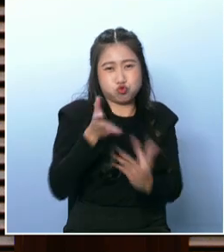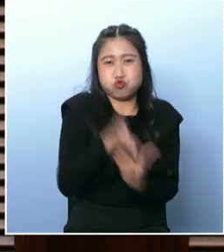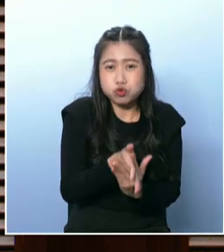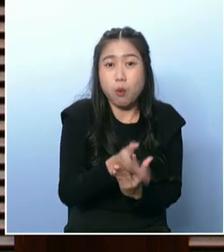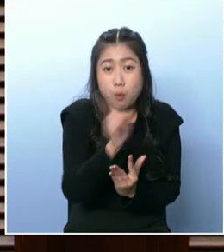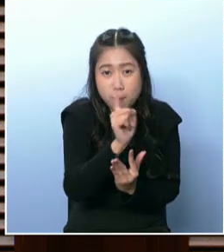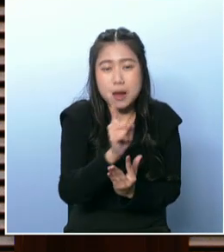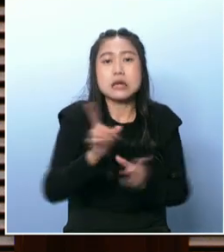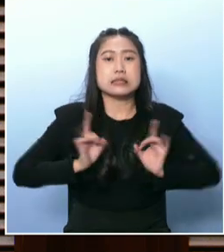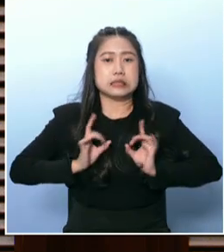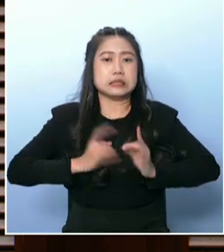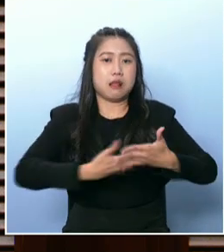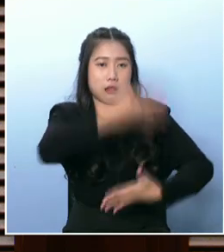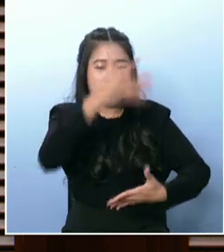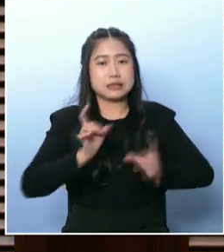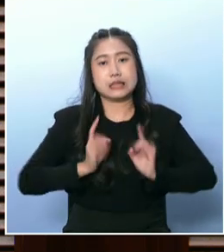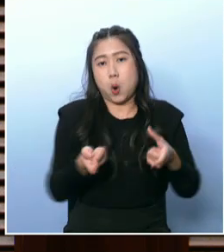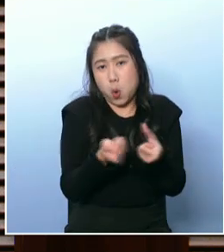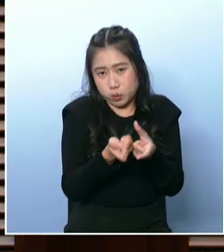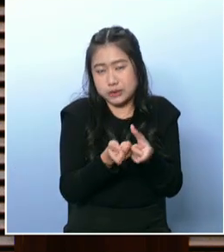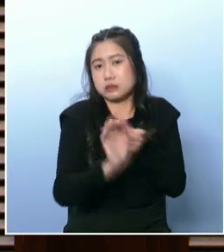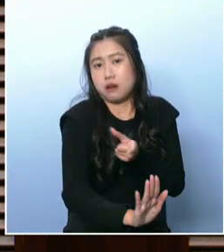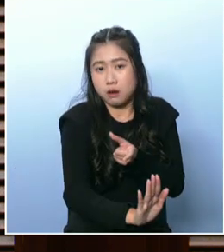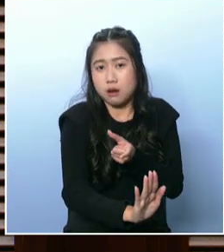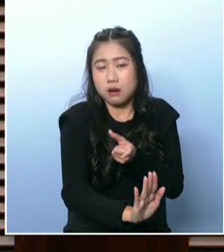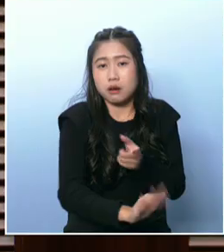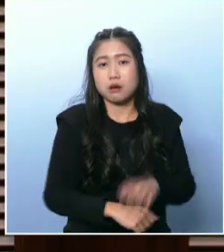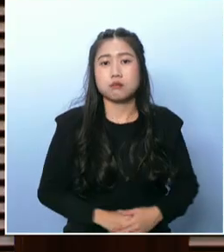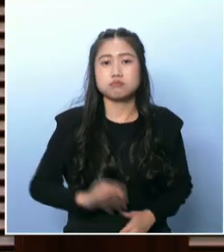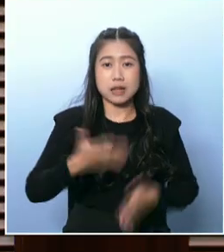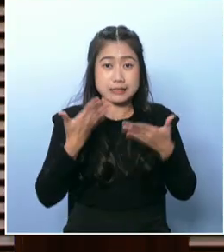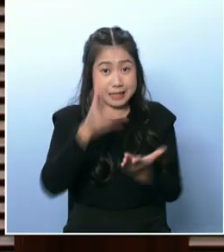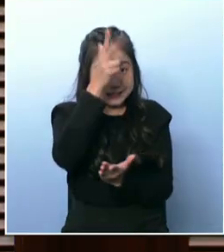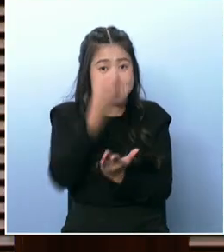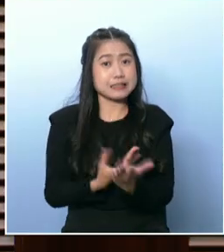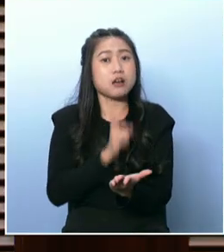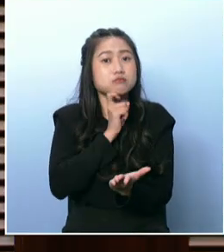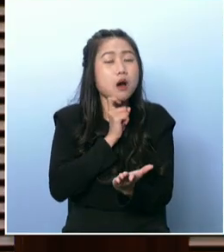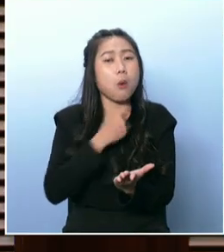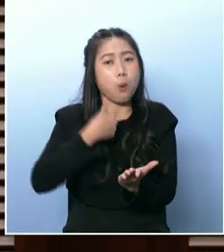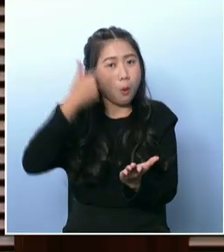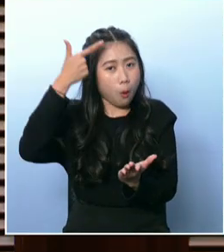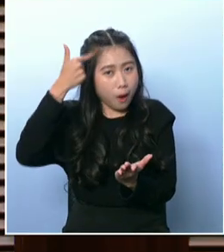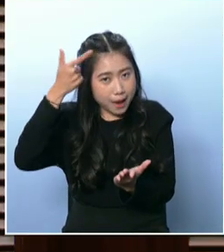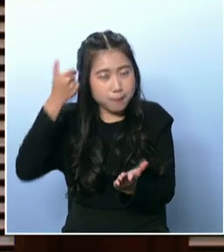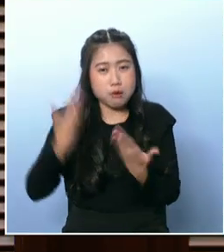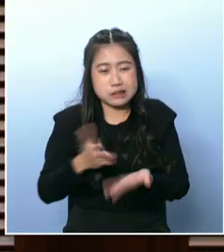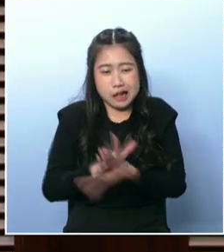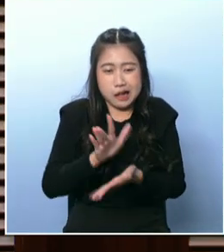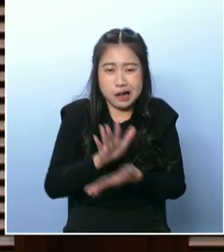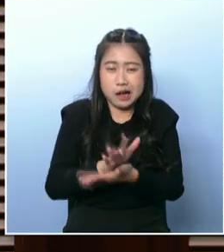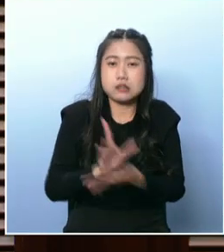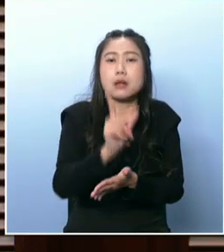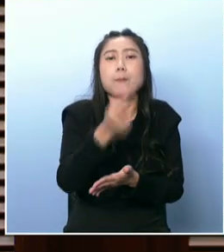for these schemes, the initiative is with the private sector. But if we have a policy, we